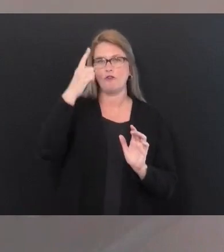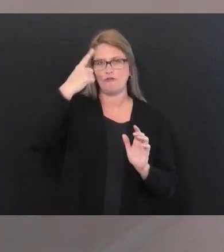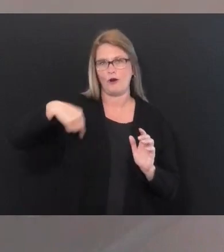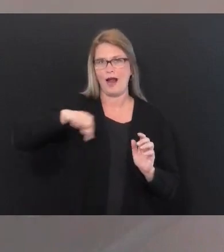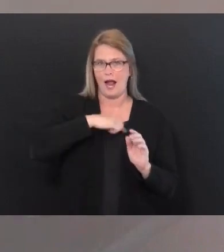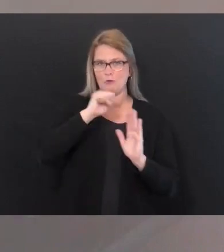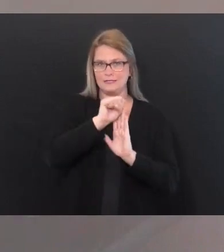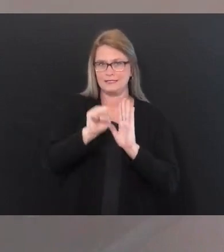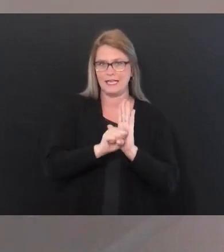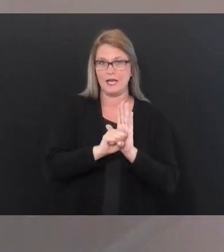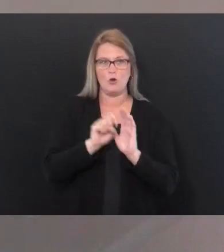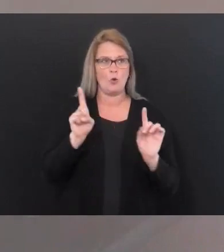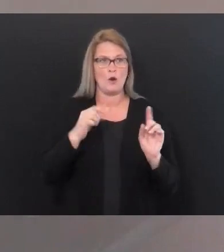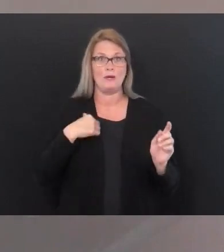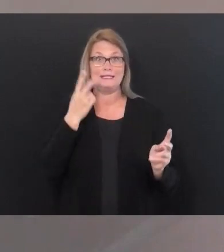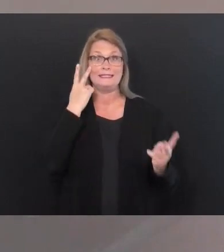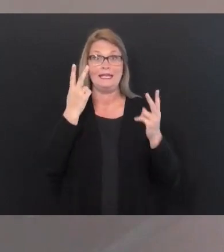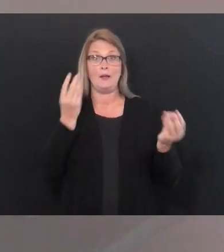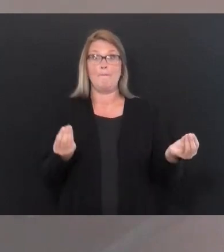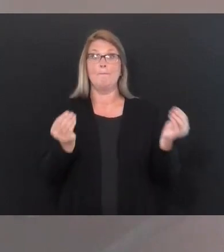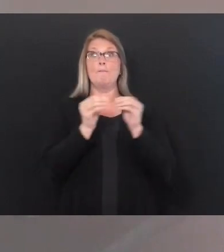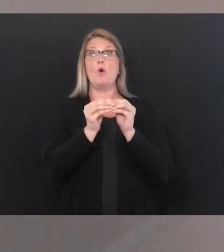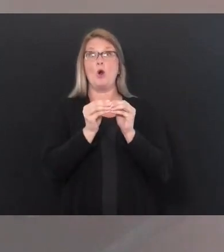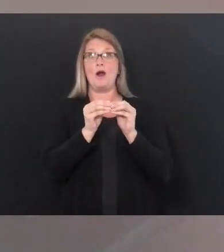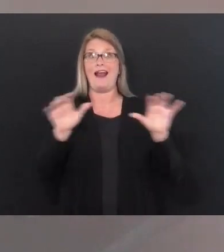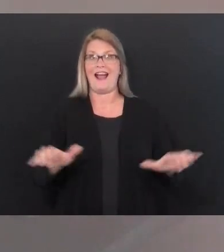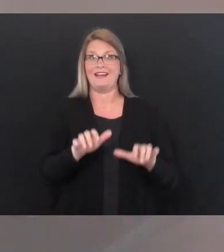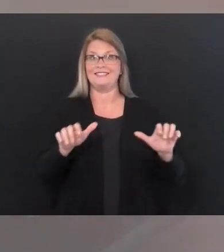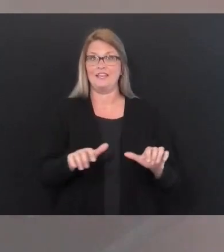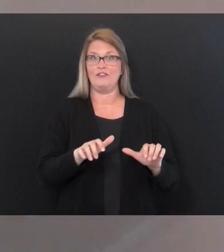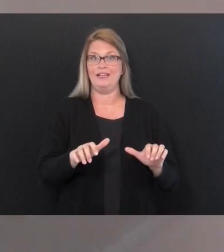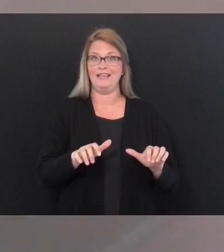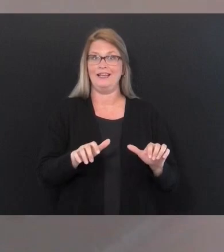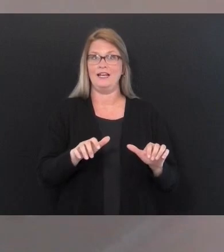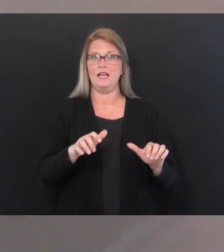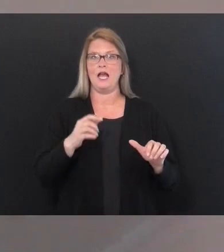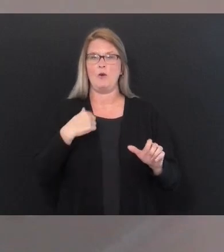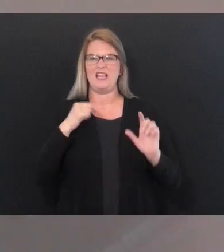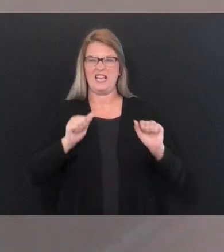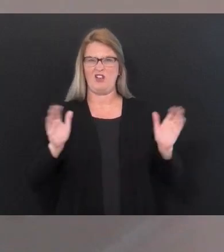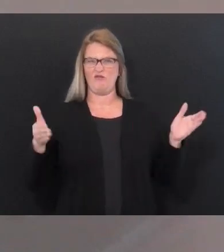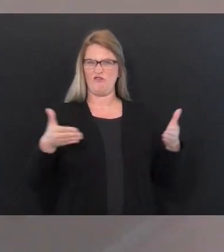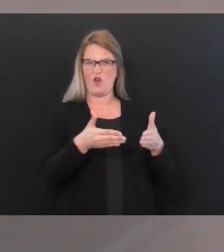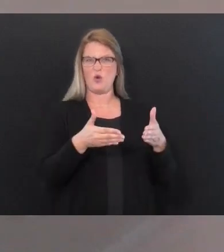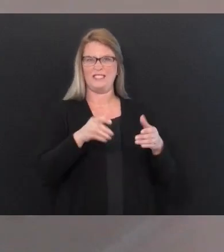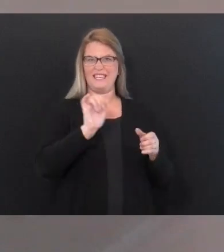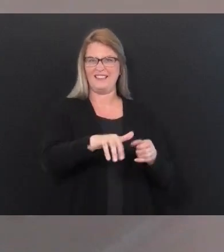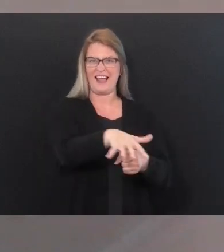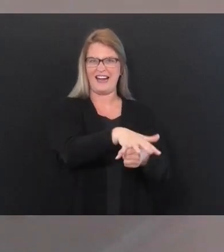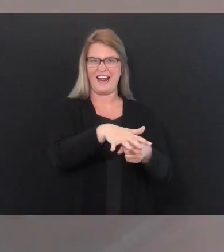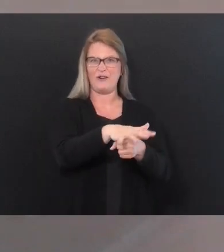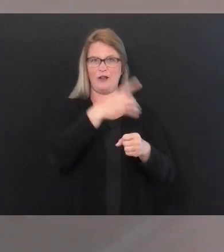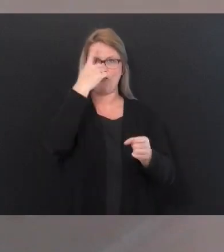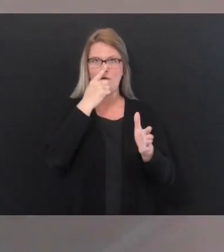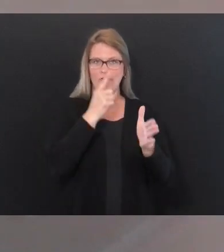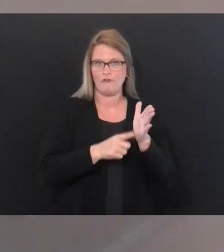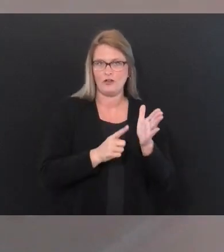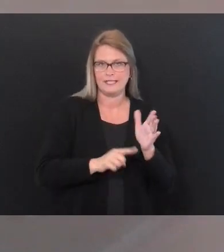more activity, where we could put more of our initial focus for our surveillance team so that we